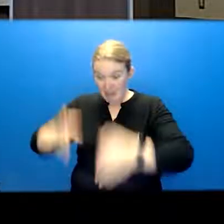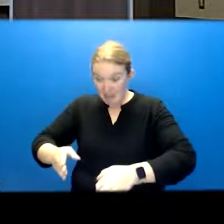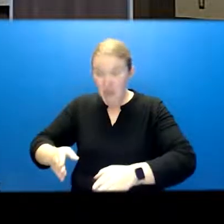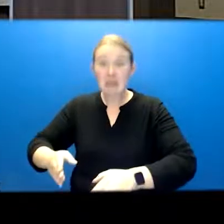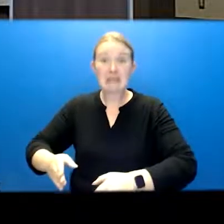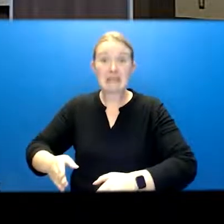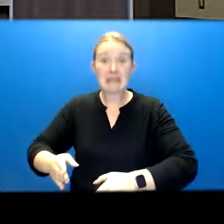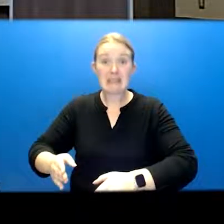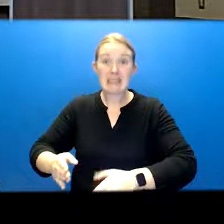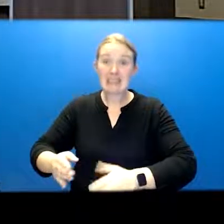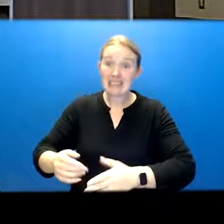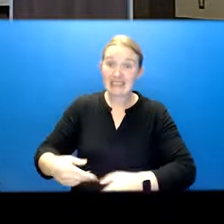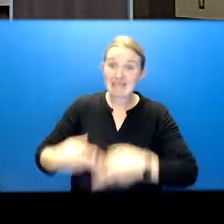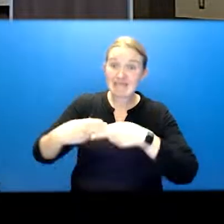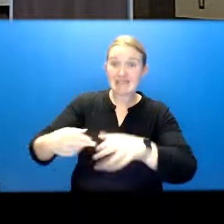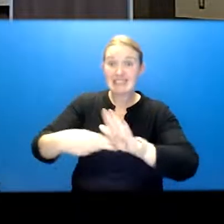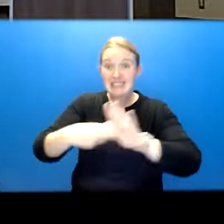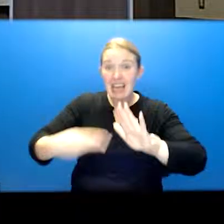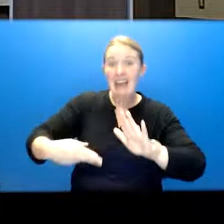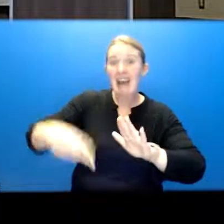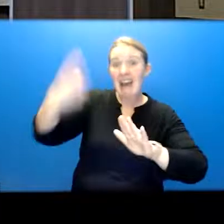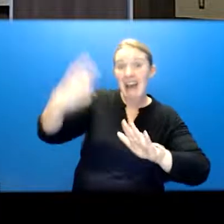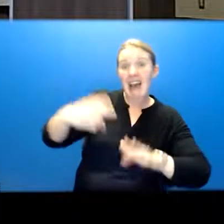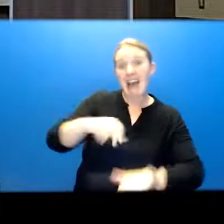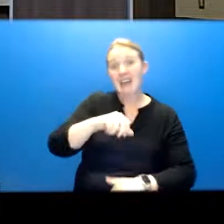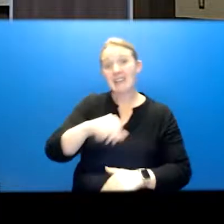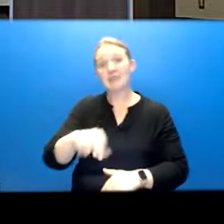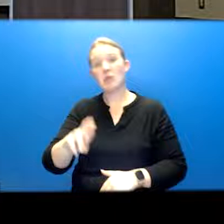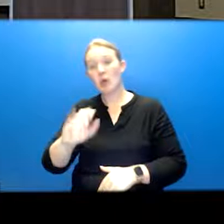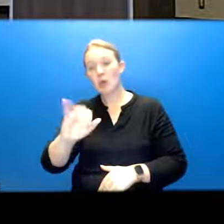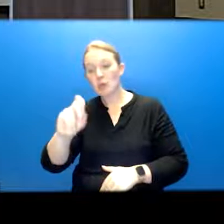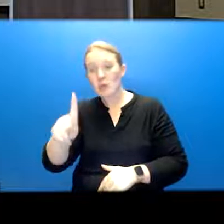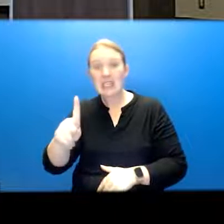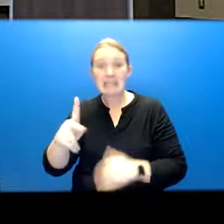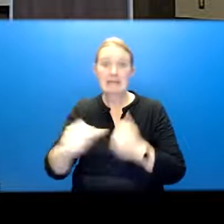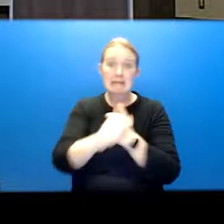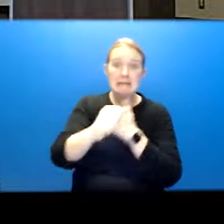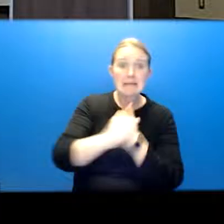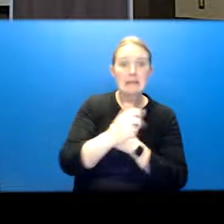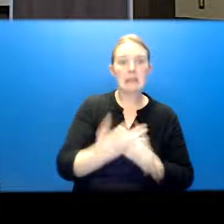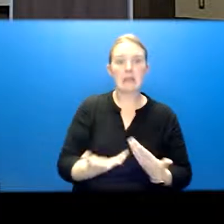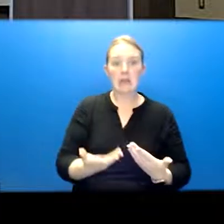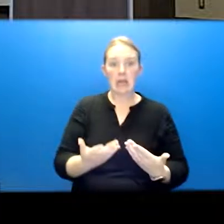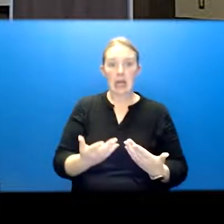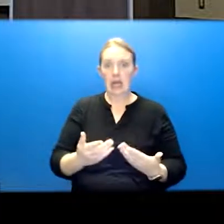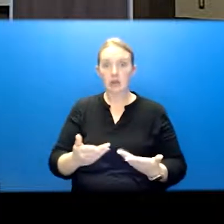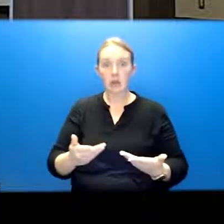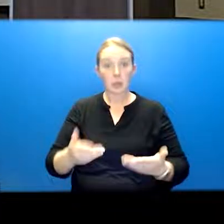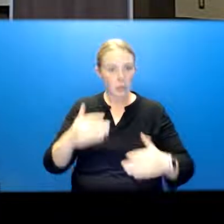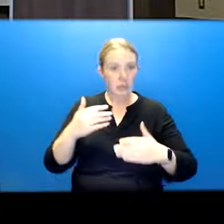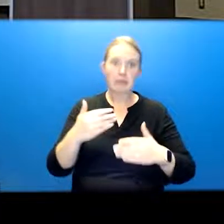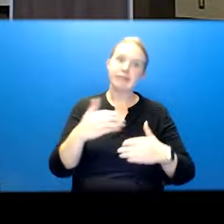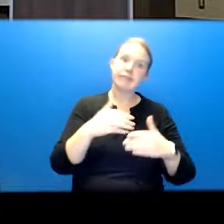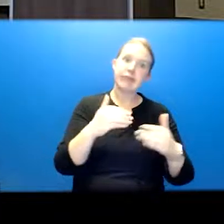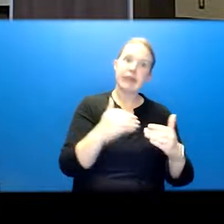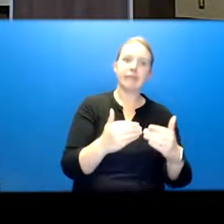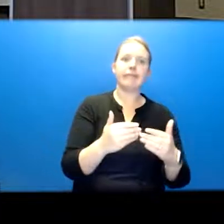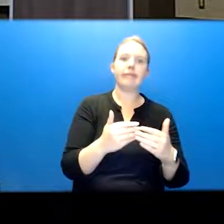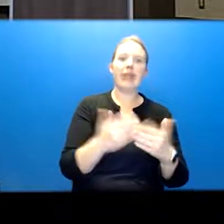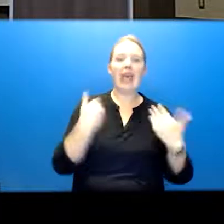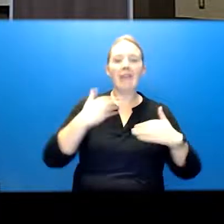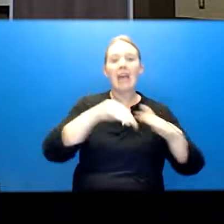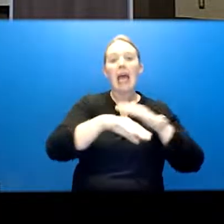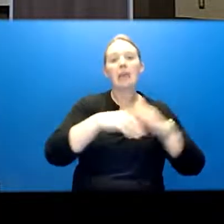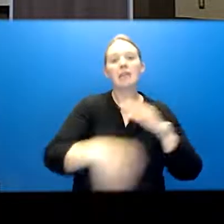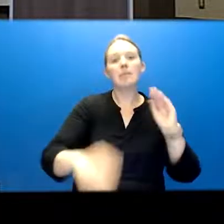community, and to catch individuals early and then improving that access to CSC programs. And if